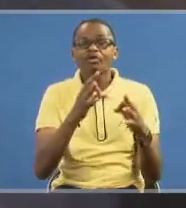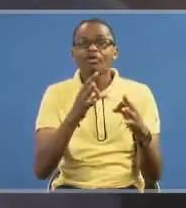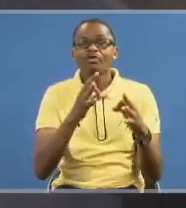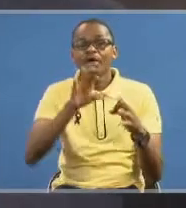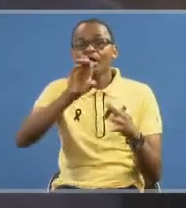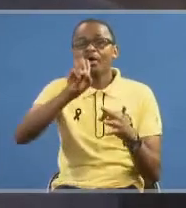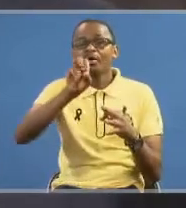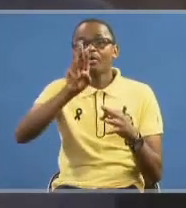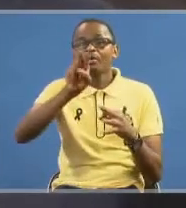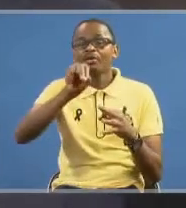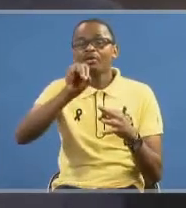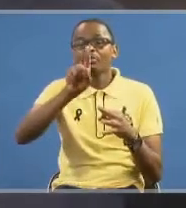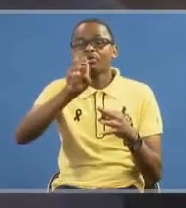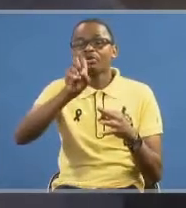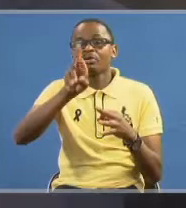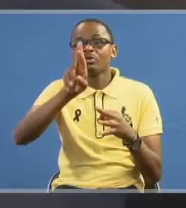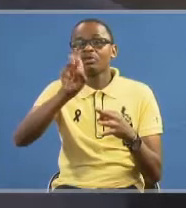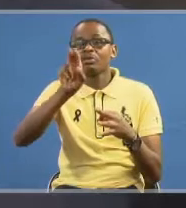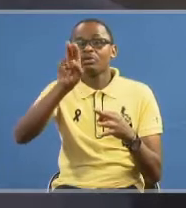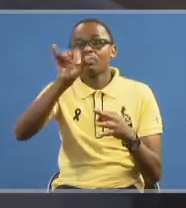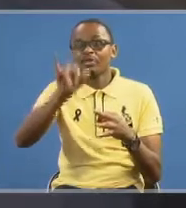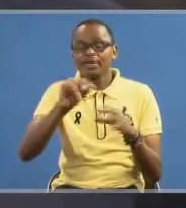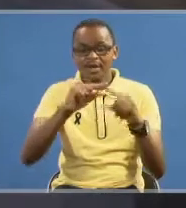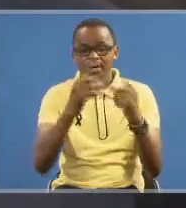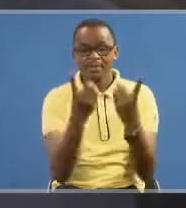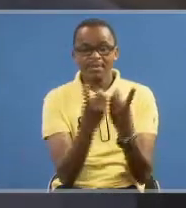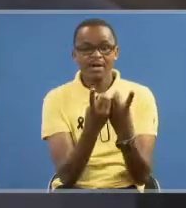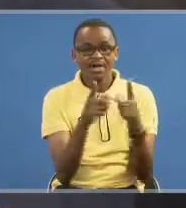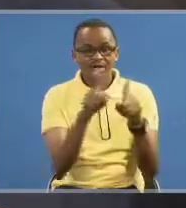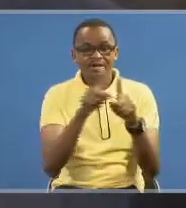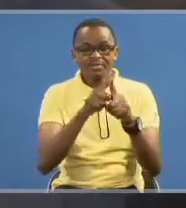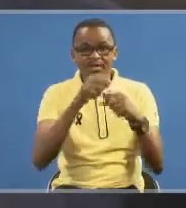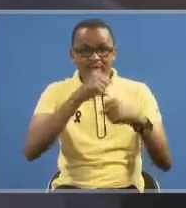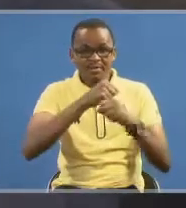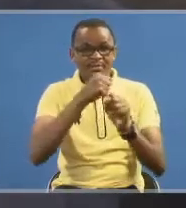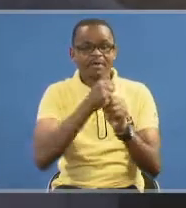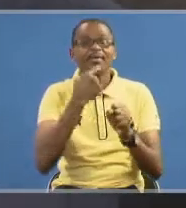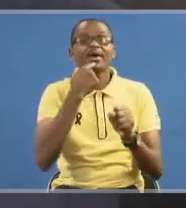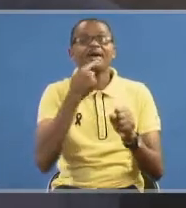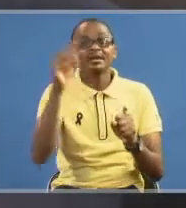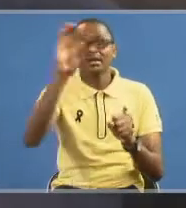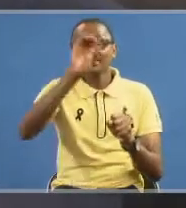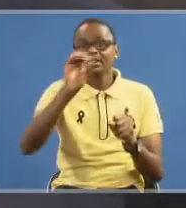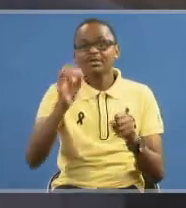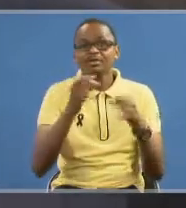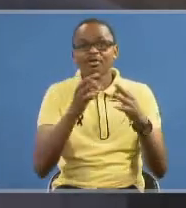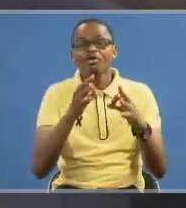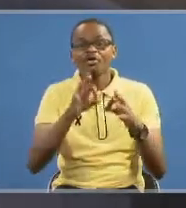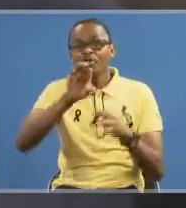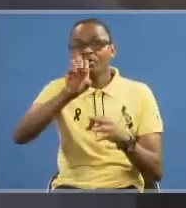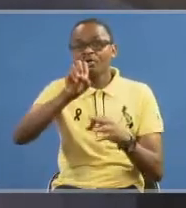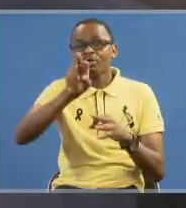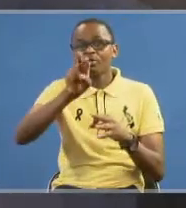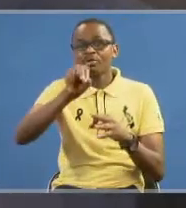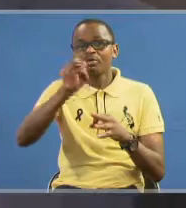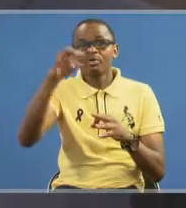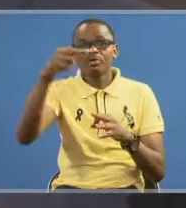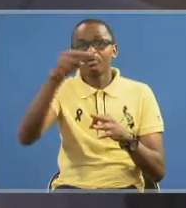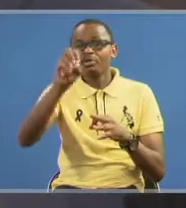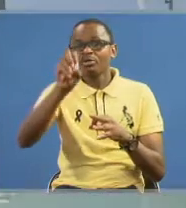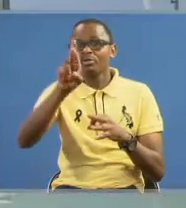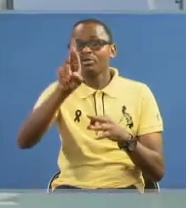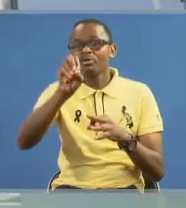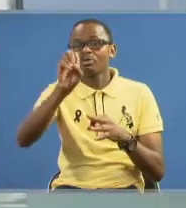oncology inpatient department. We'll be able to operate at 100% of the oncology department for